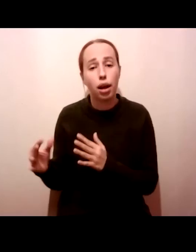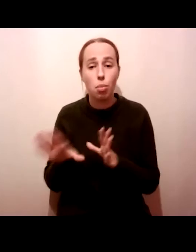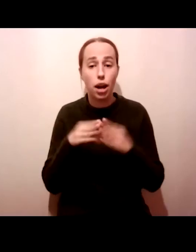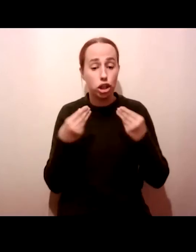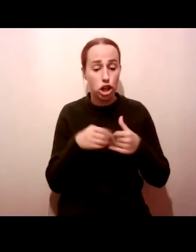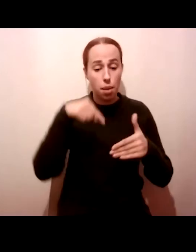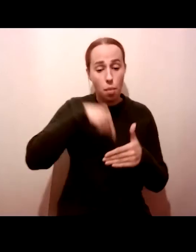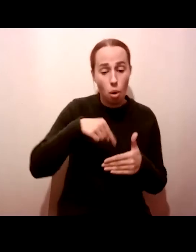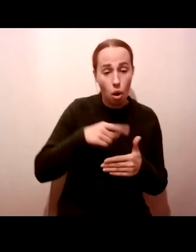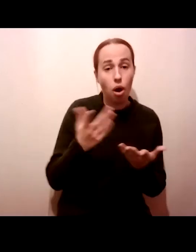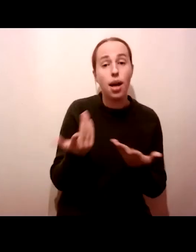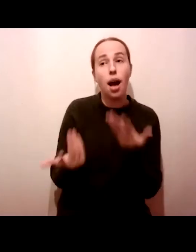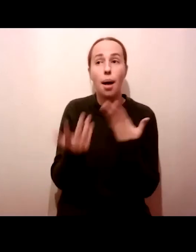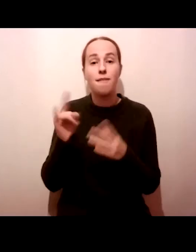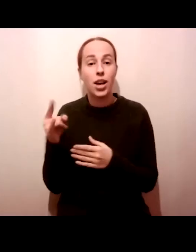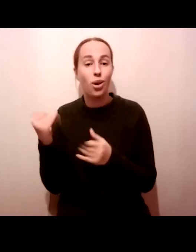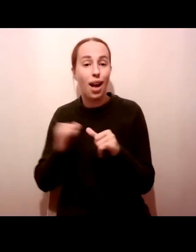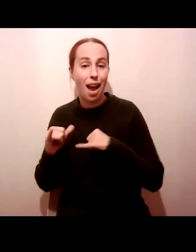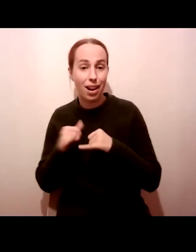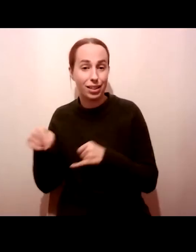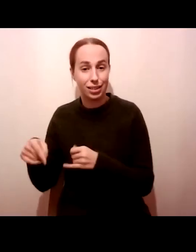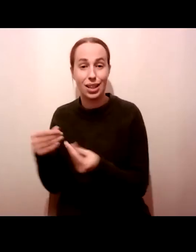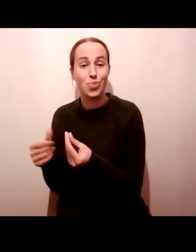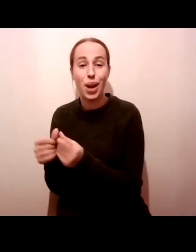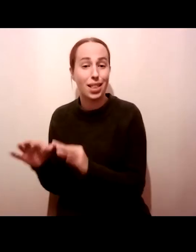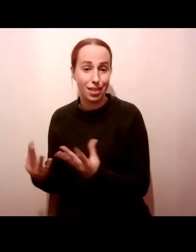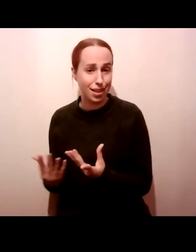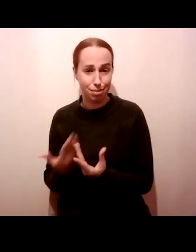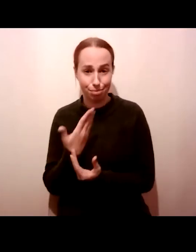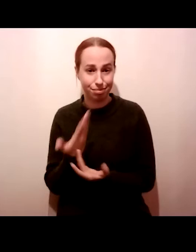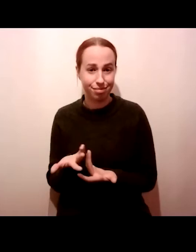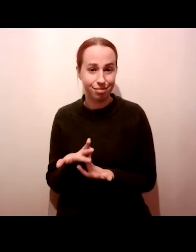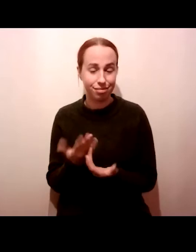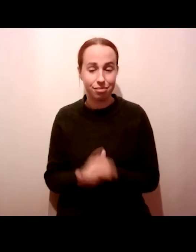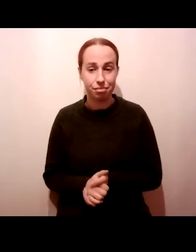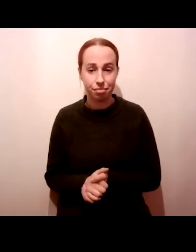accept the existence of any problem in.